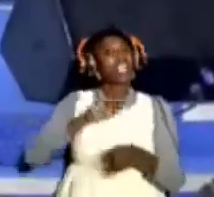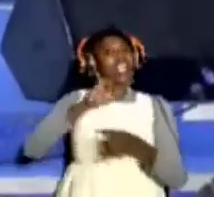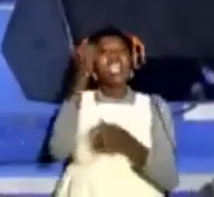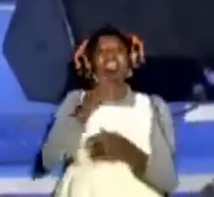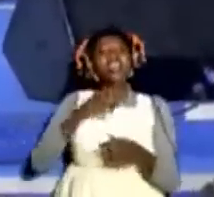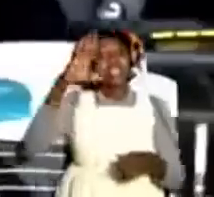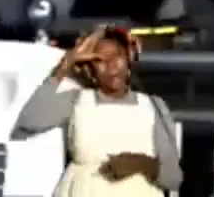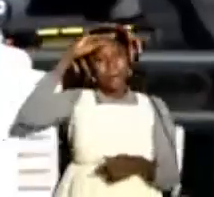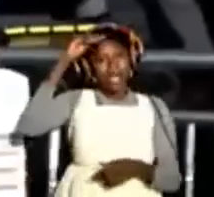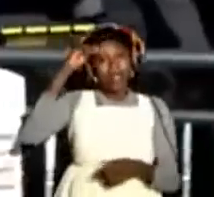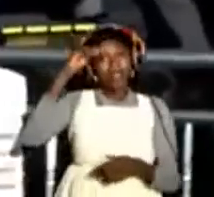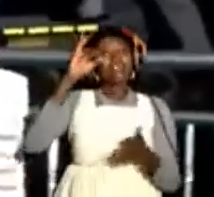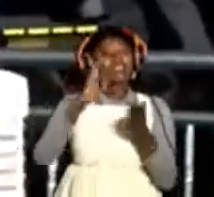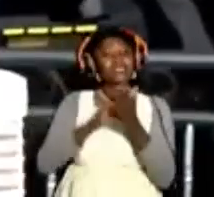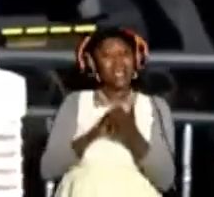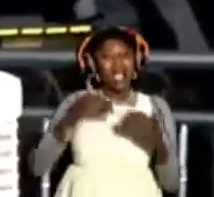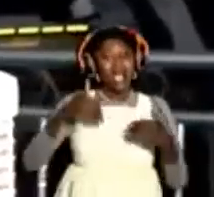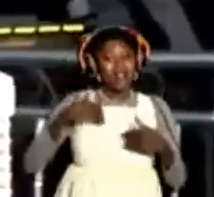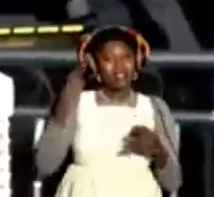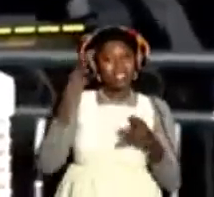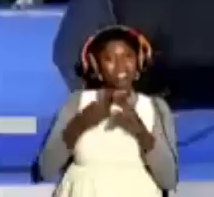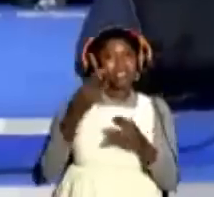Any man that names the name of Christ,